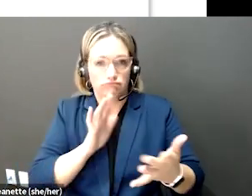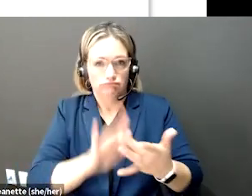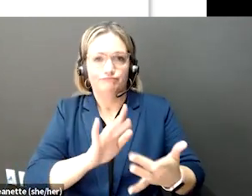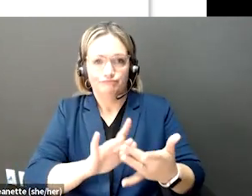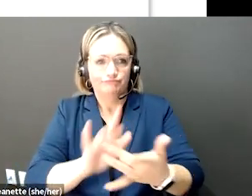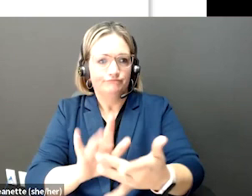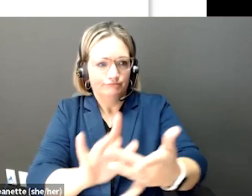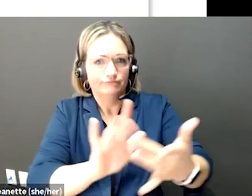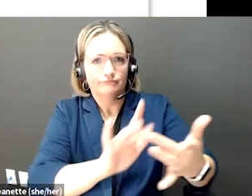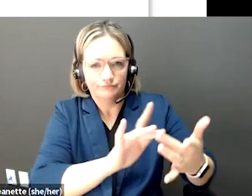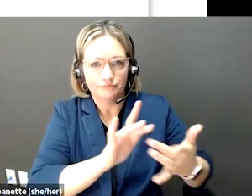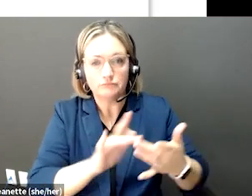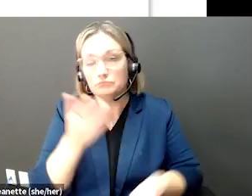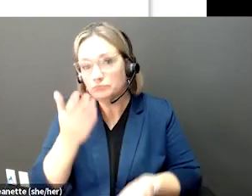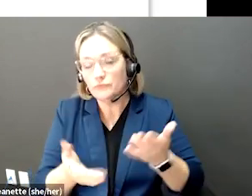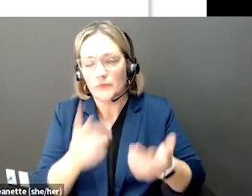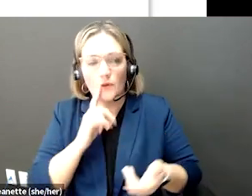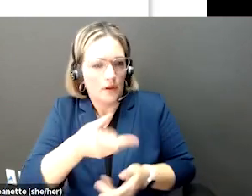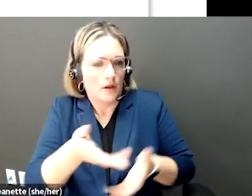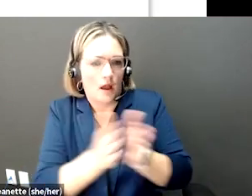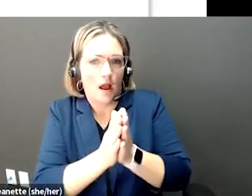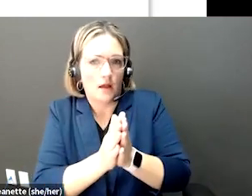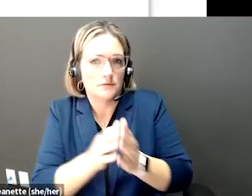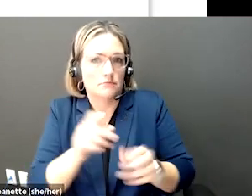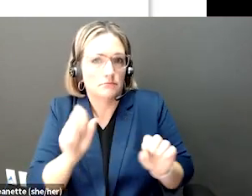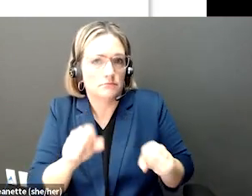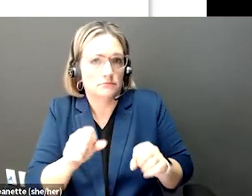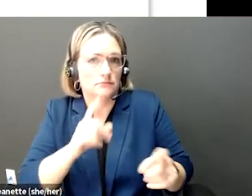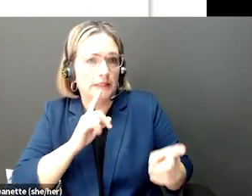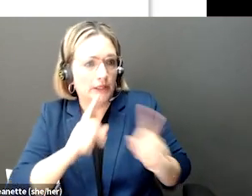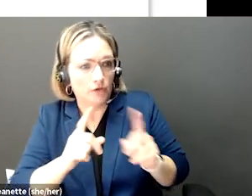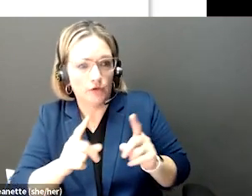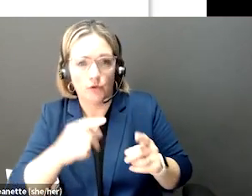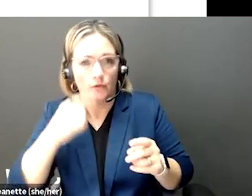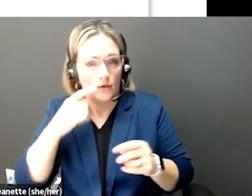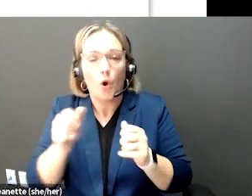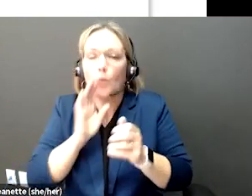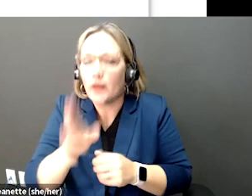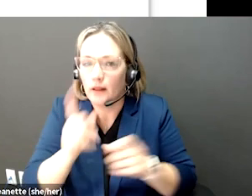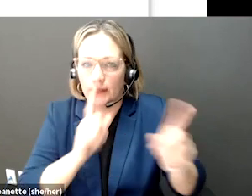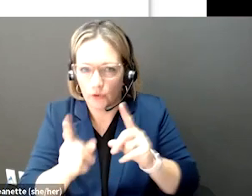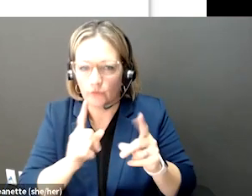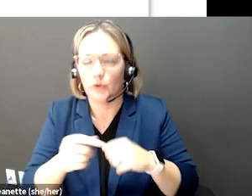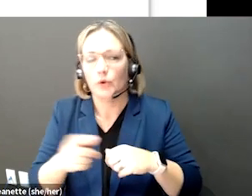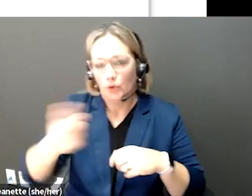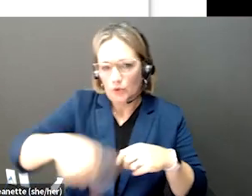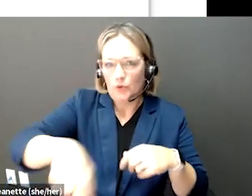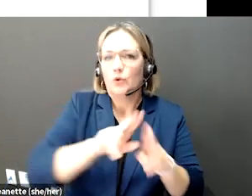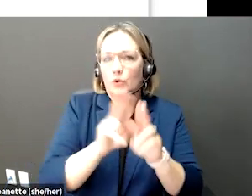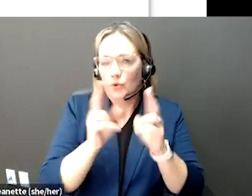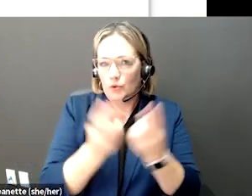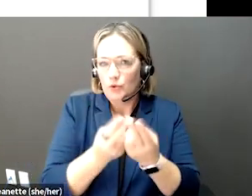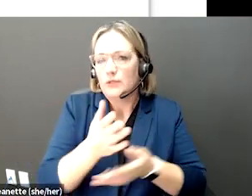and are aware that they will be asked to complete an interview with their advisor has provided a unique resource for the union. Sometimes